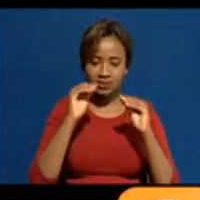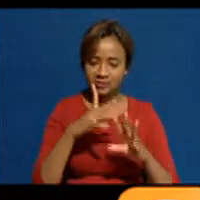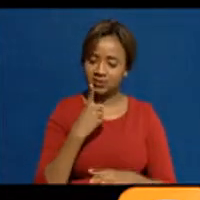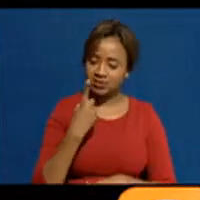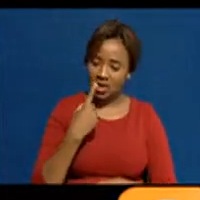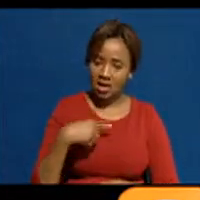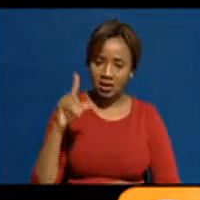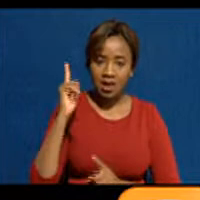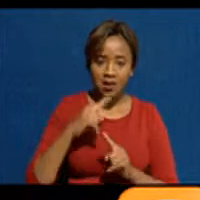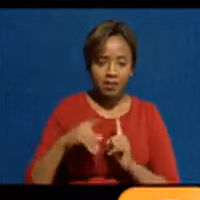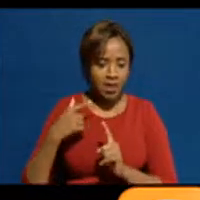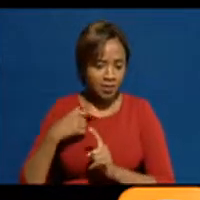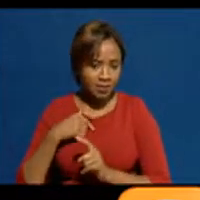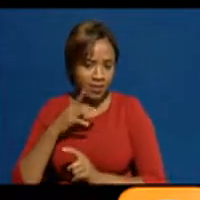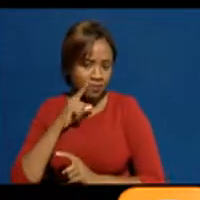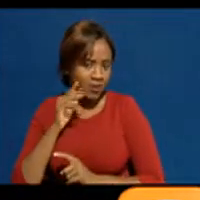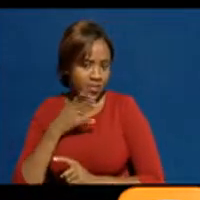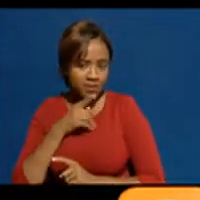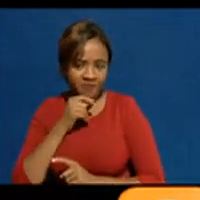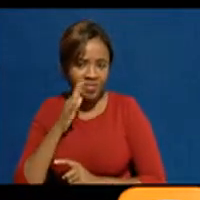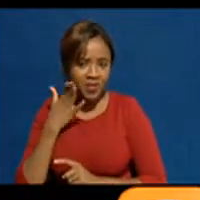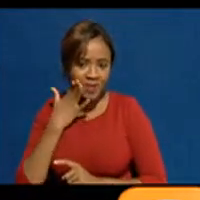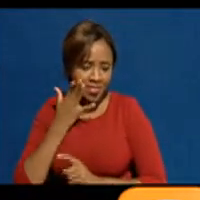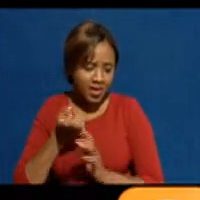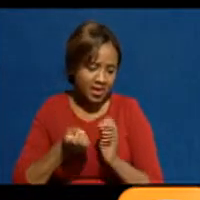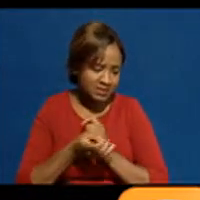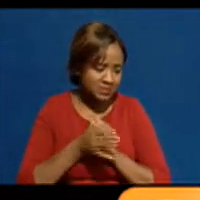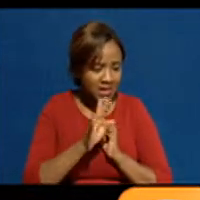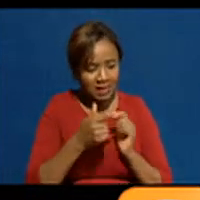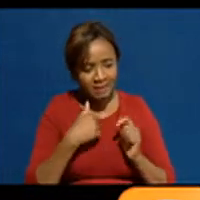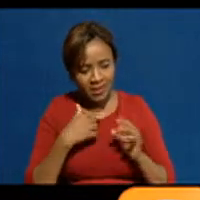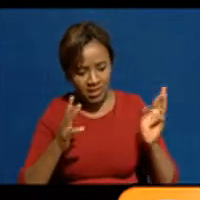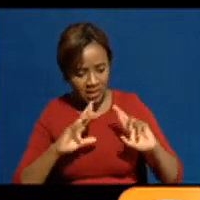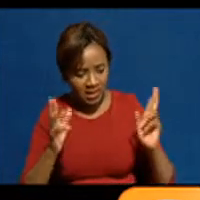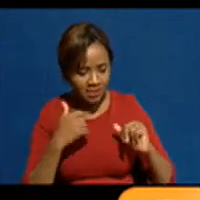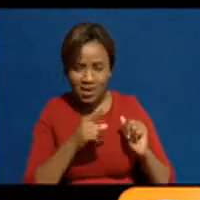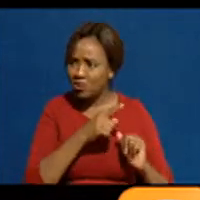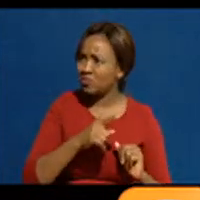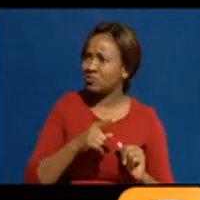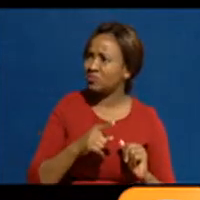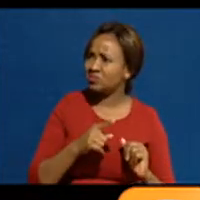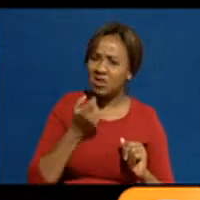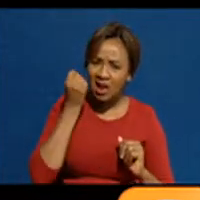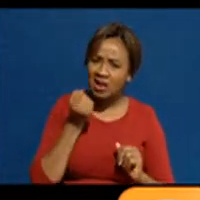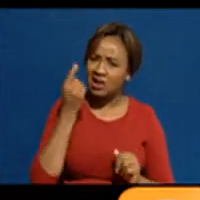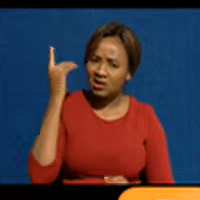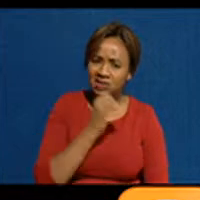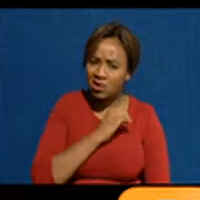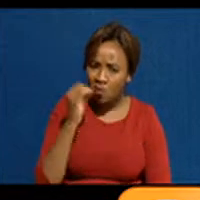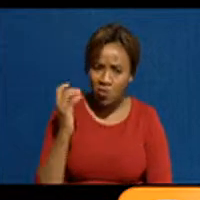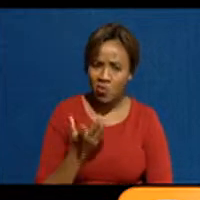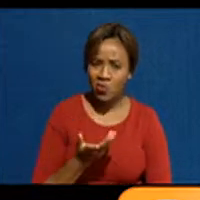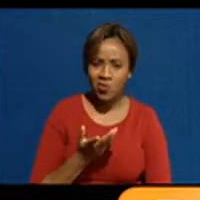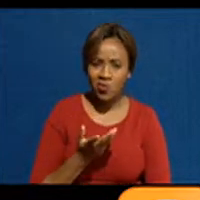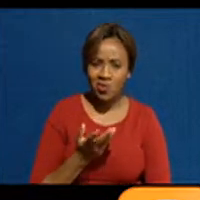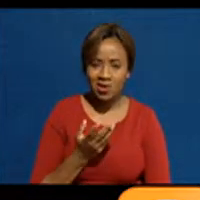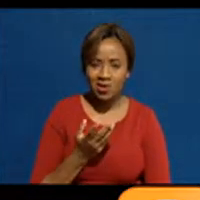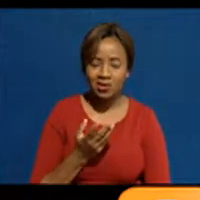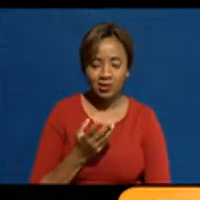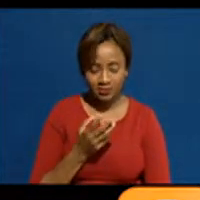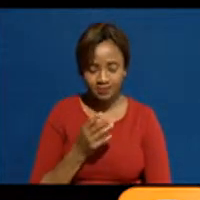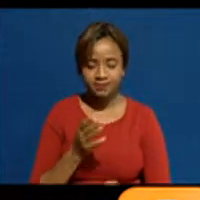not prepared, this child does not understand. The other thing is there's a lot that is happening in terms